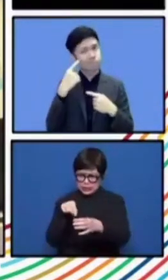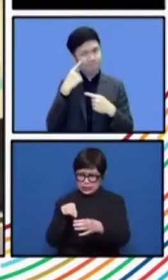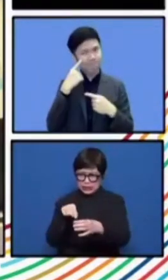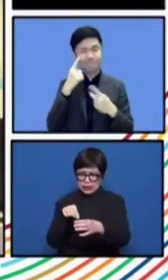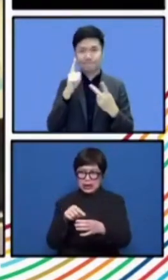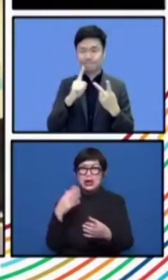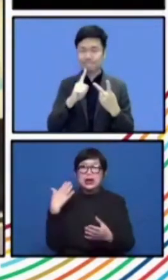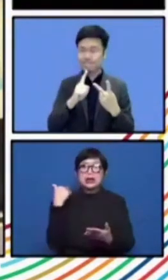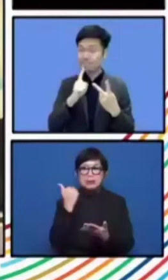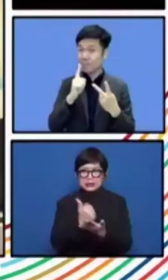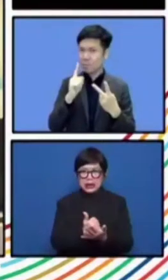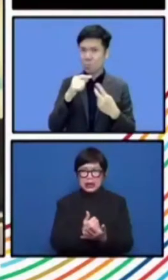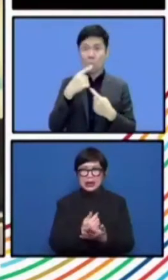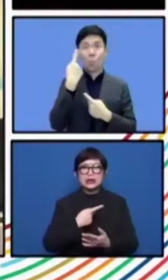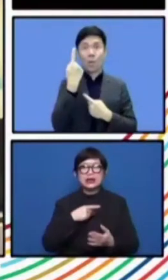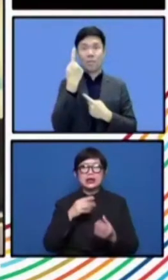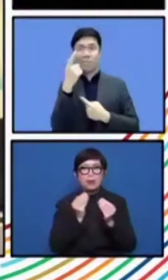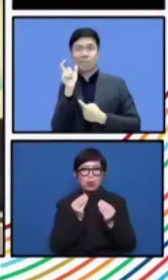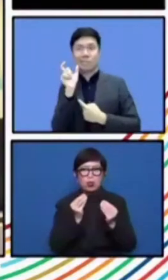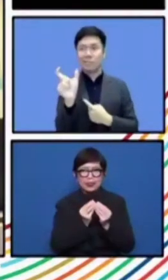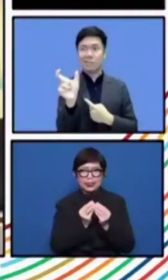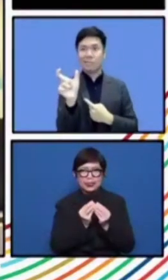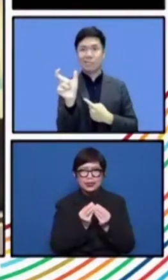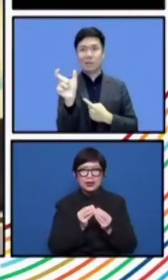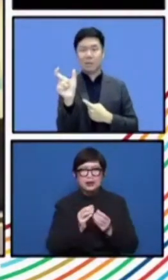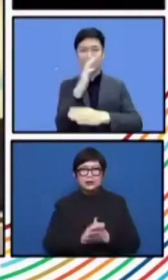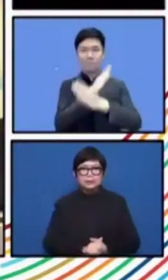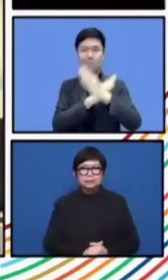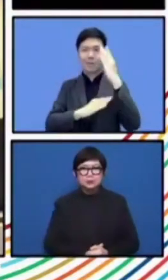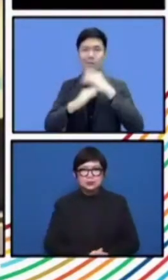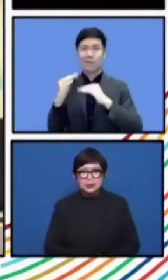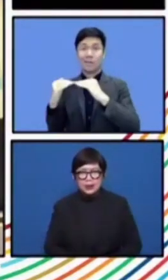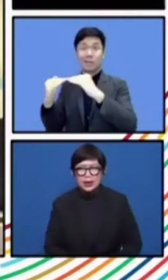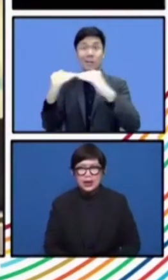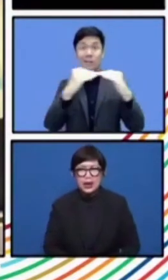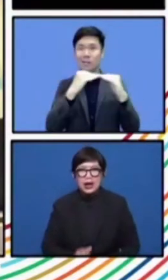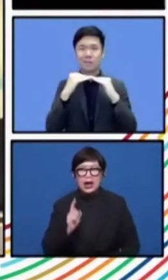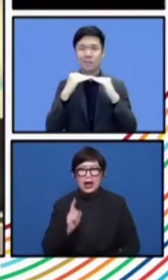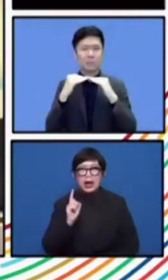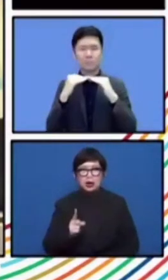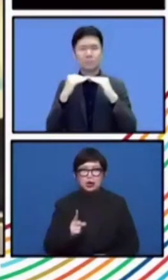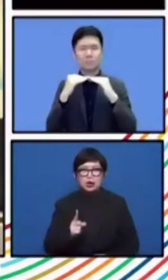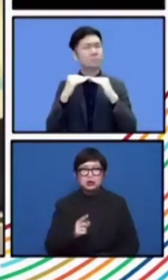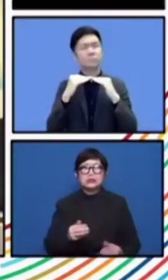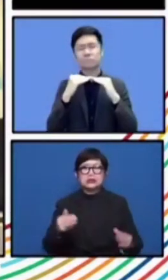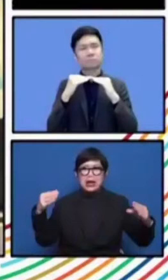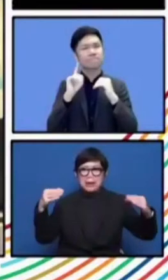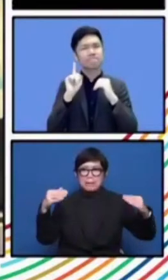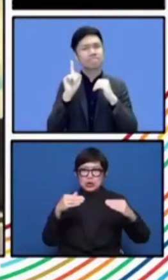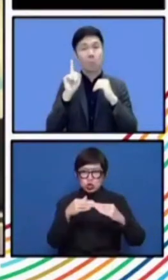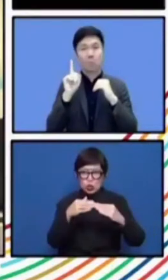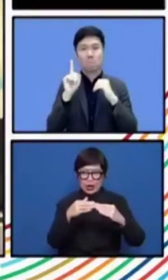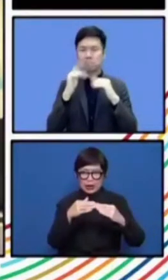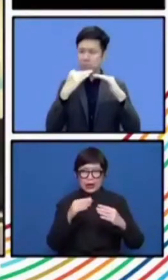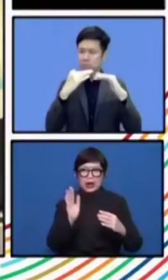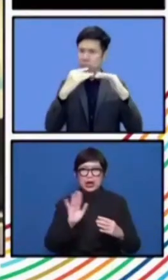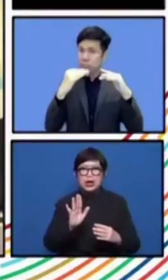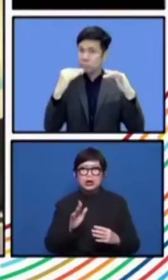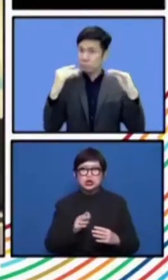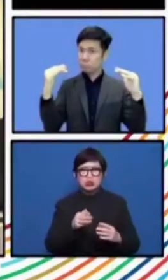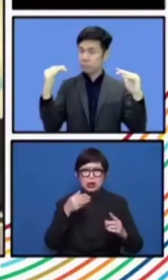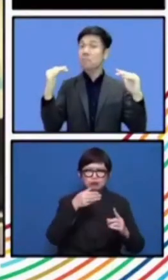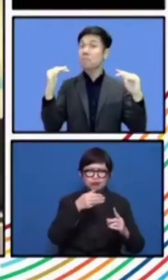disability blanket terminology I think it's important to interpret it and put it in proper context